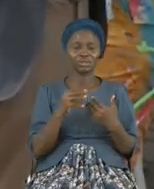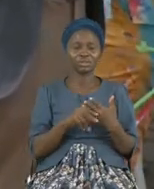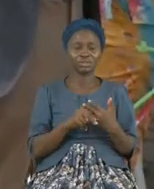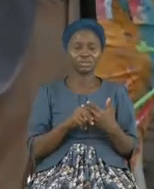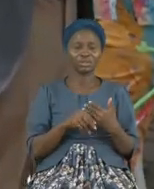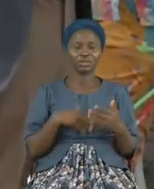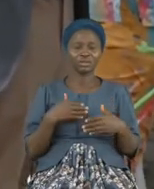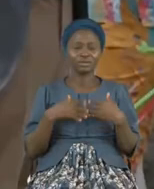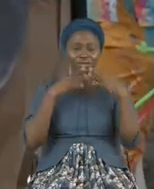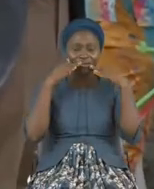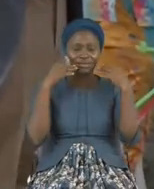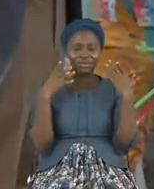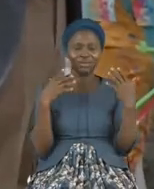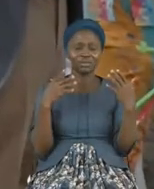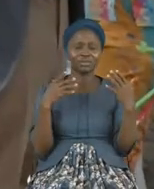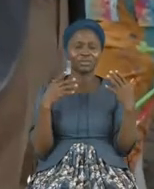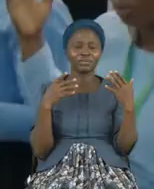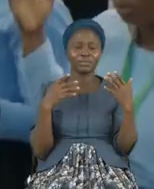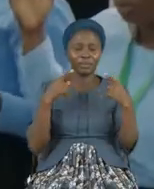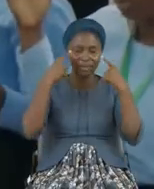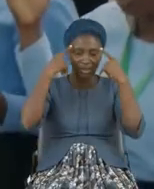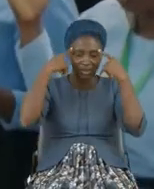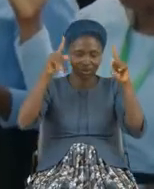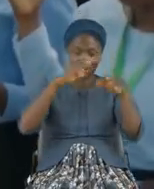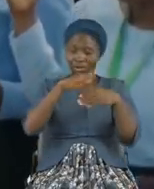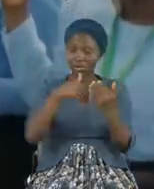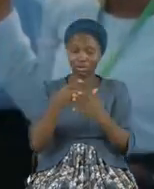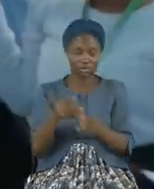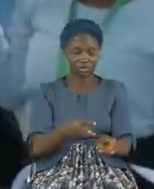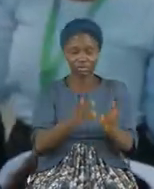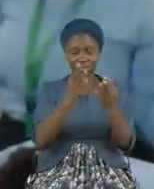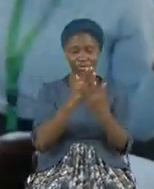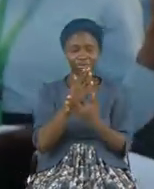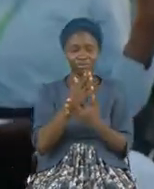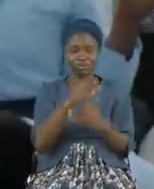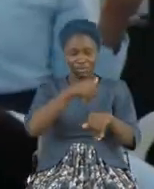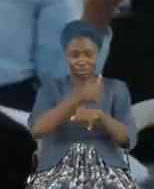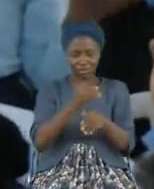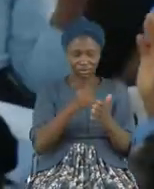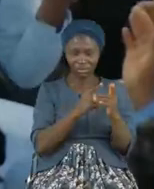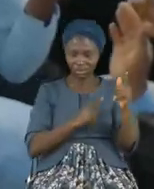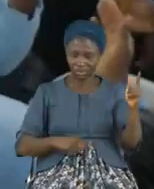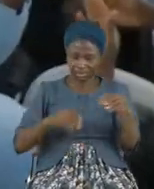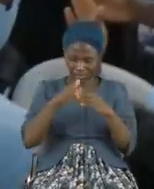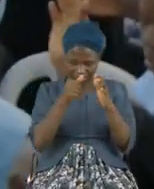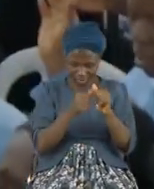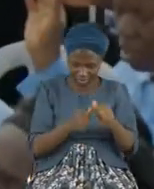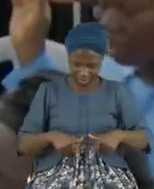amen. Success all the way through. Amen. Confirm it, Lord, in every life. Amen.